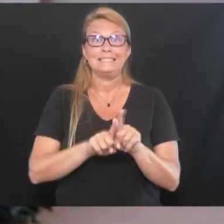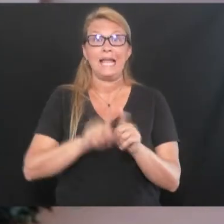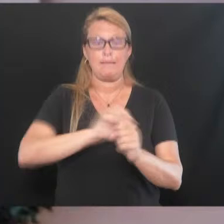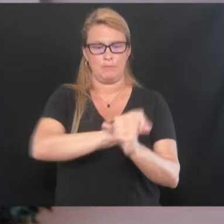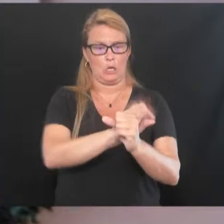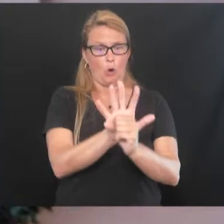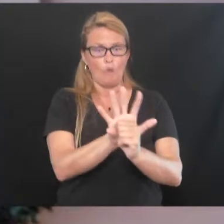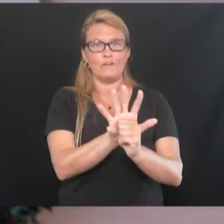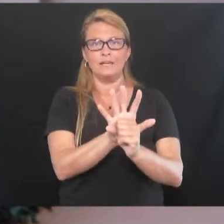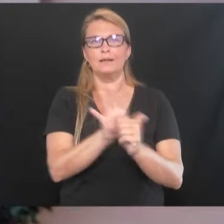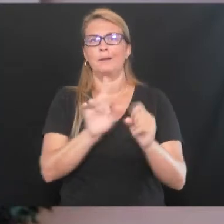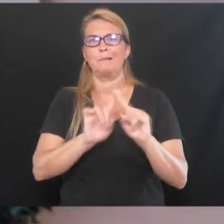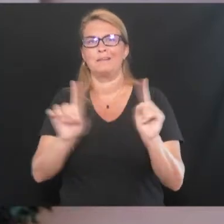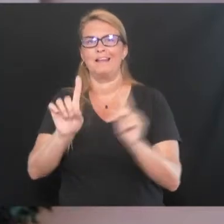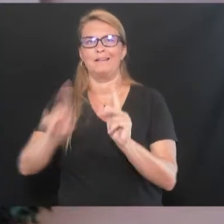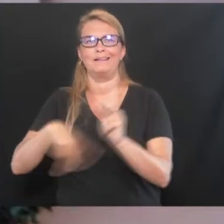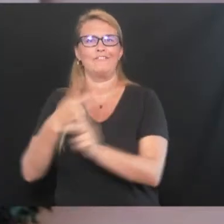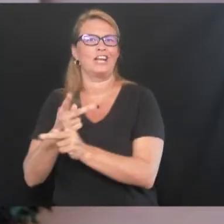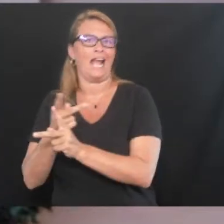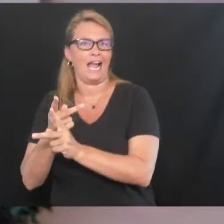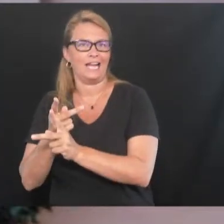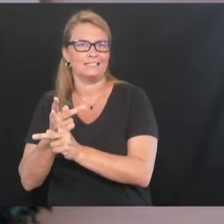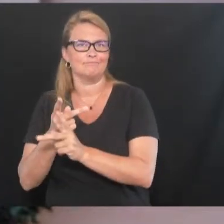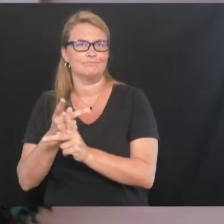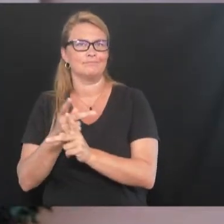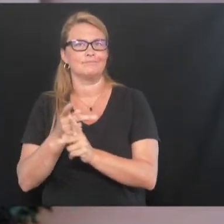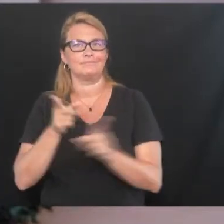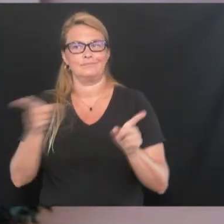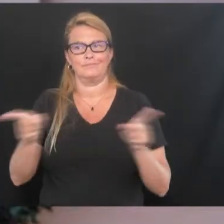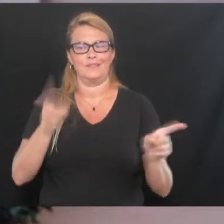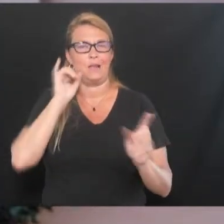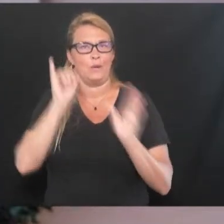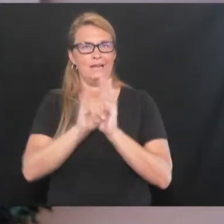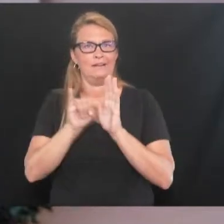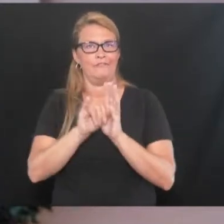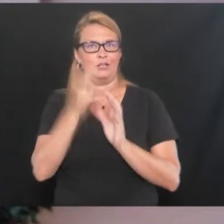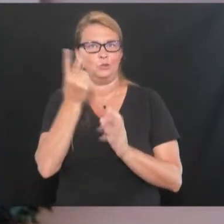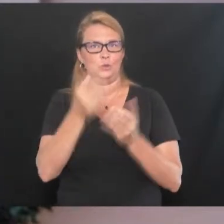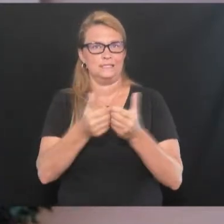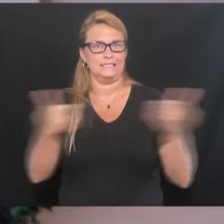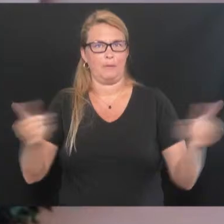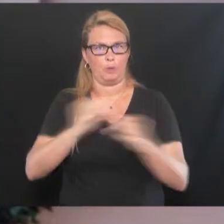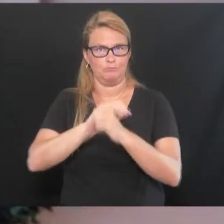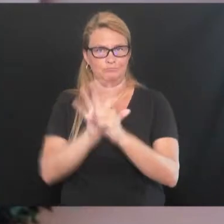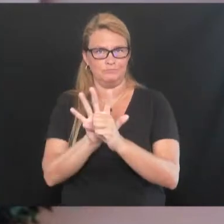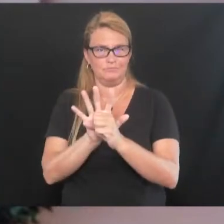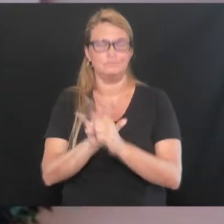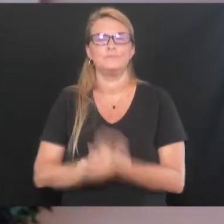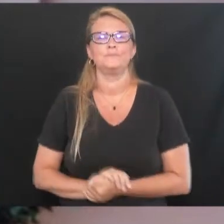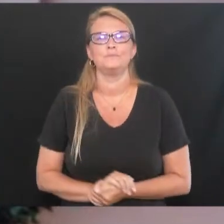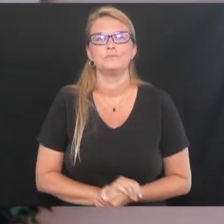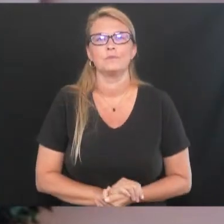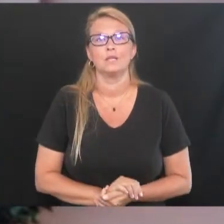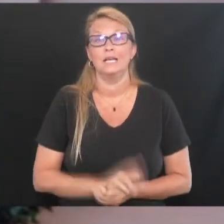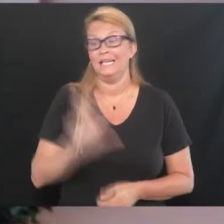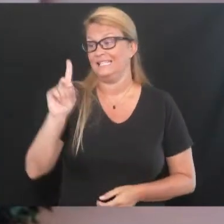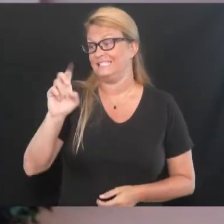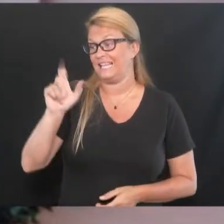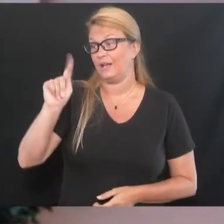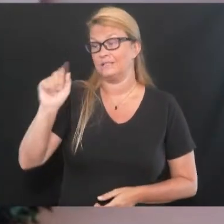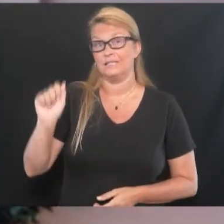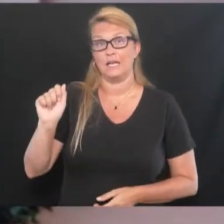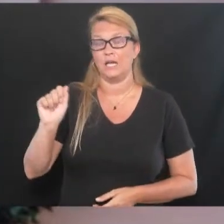the benefits of being able to infect people better. And because of that, and we've talked about the Delta variant being